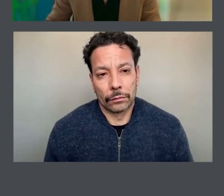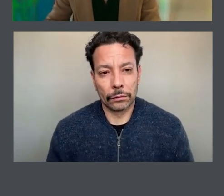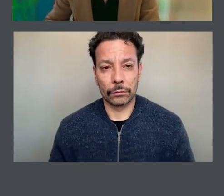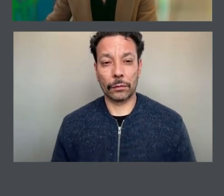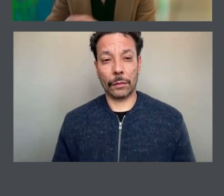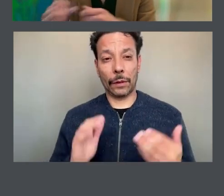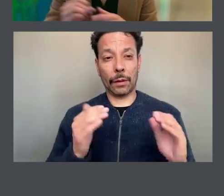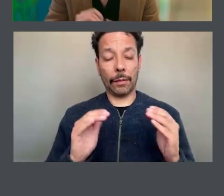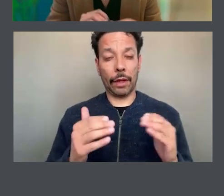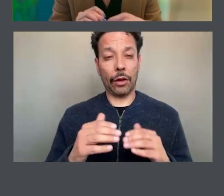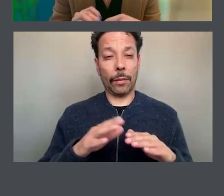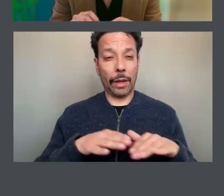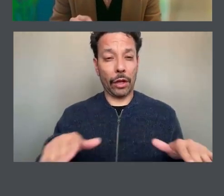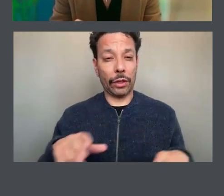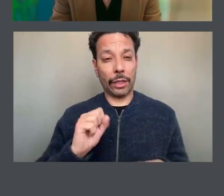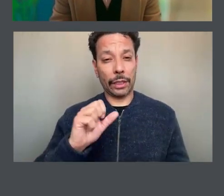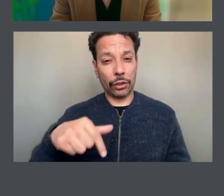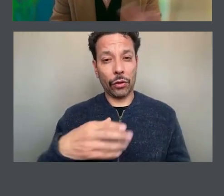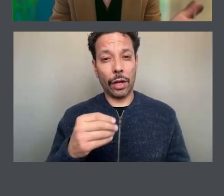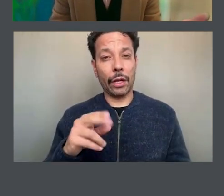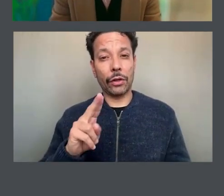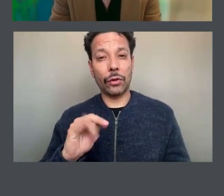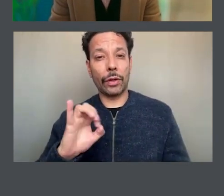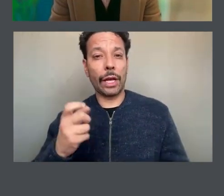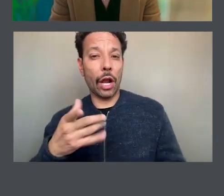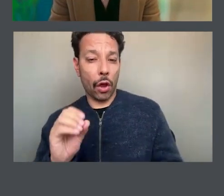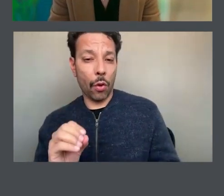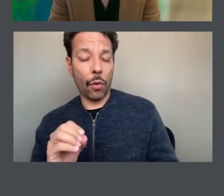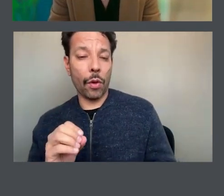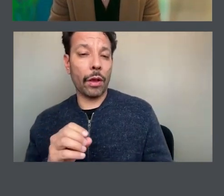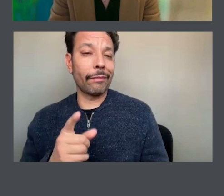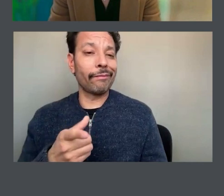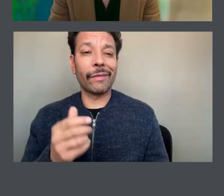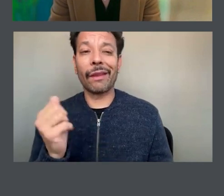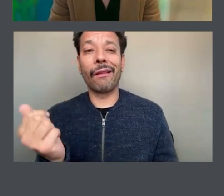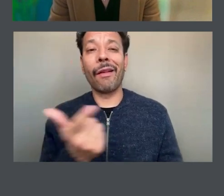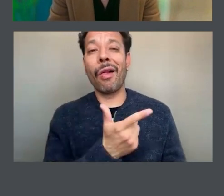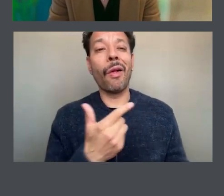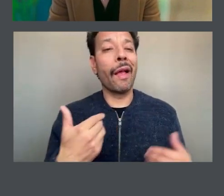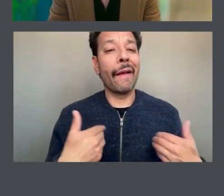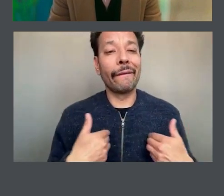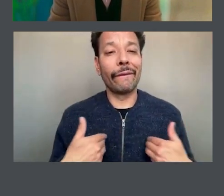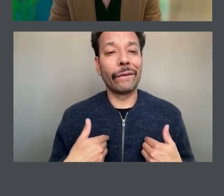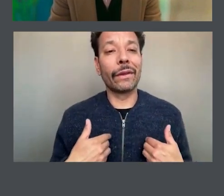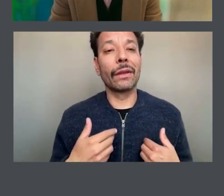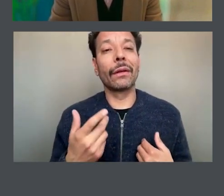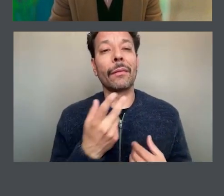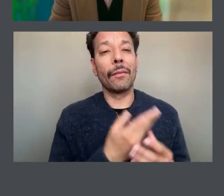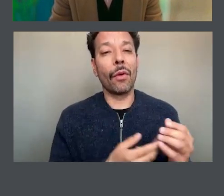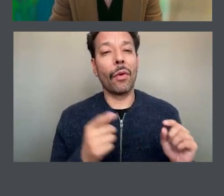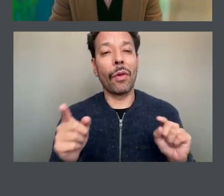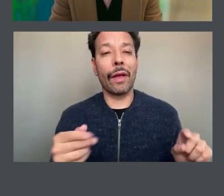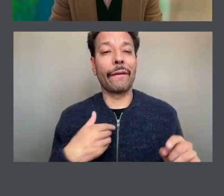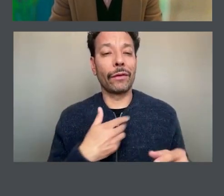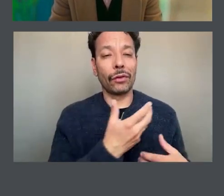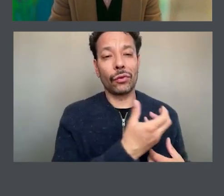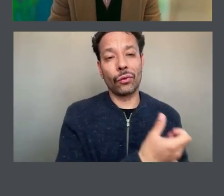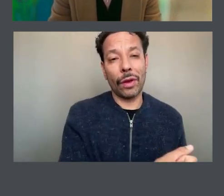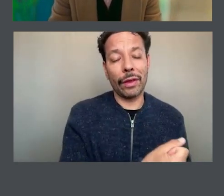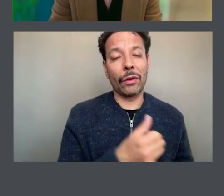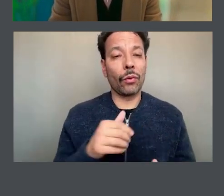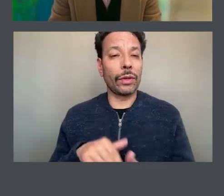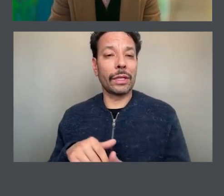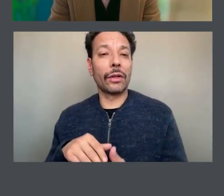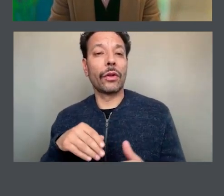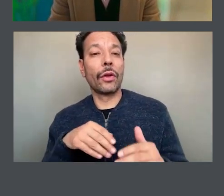So in comparing the pediatric SSQ and the Unihilo, obviously, as everything has, both of them have strengths and weaknesses.